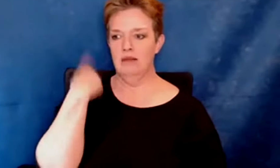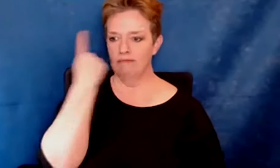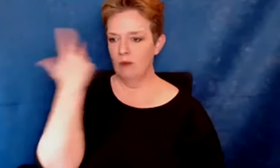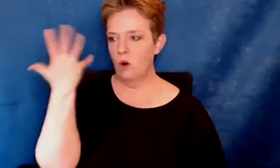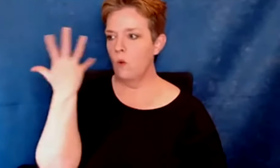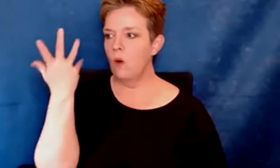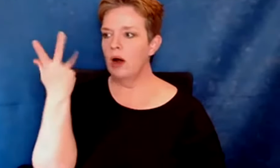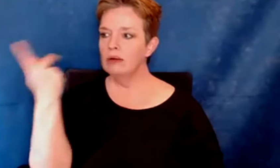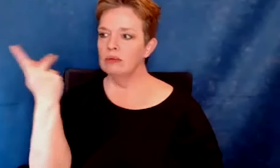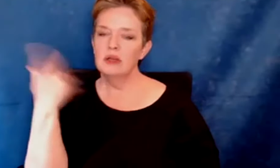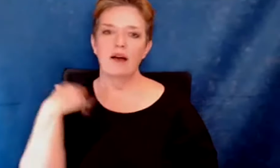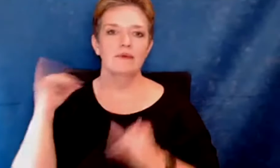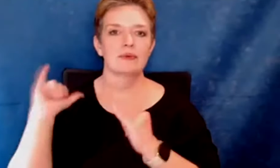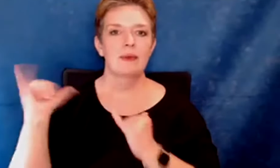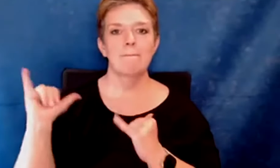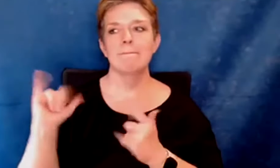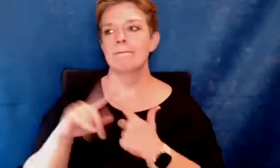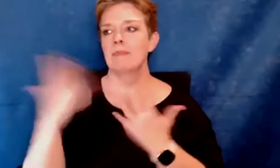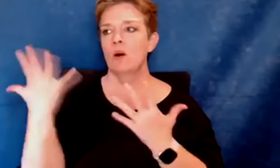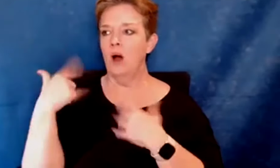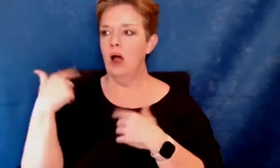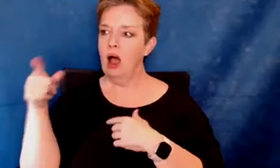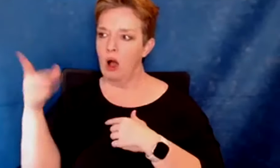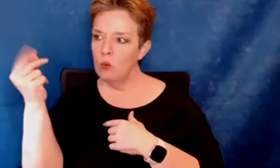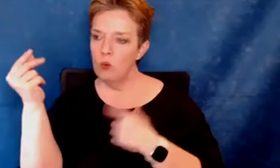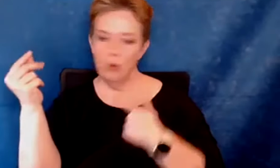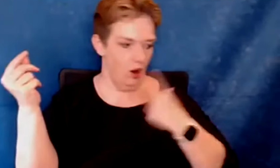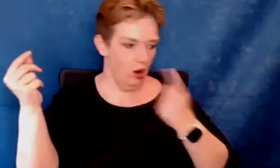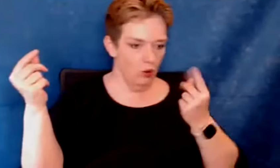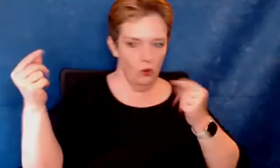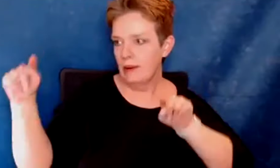like connections, so